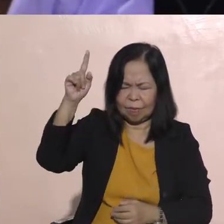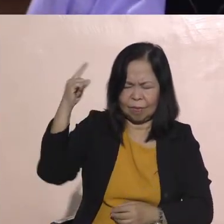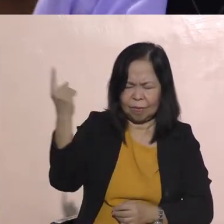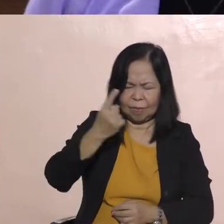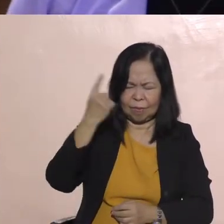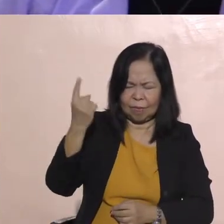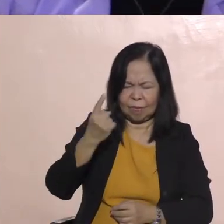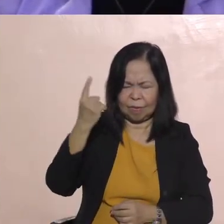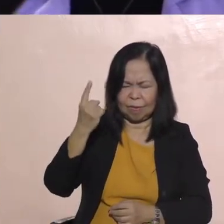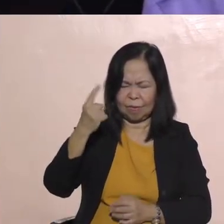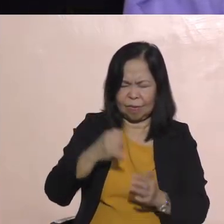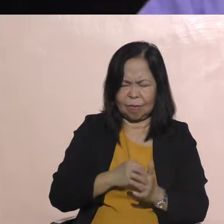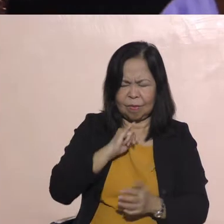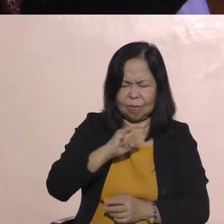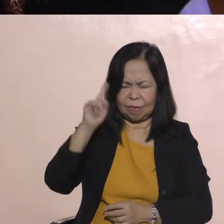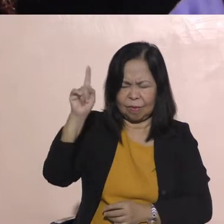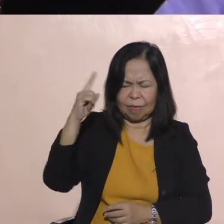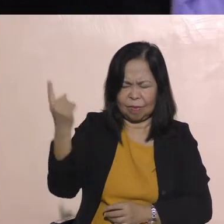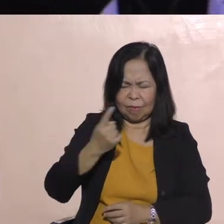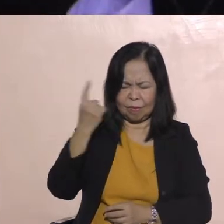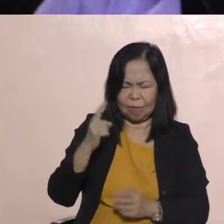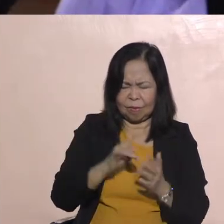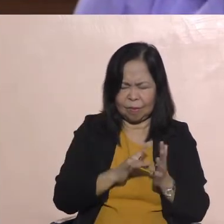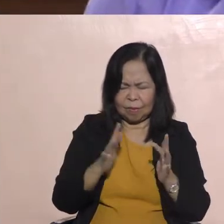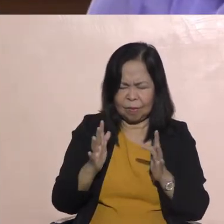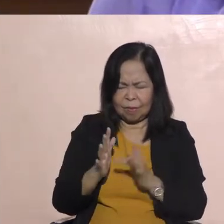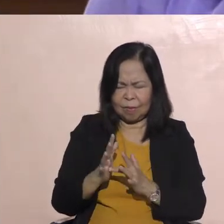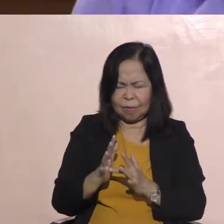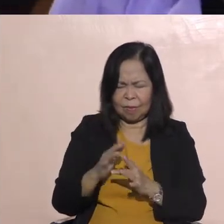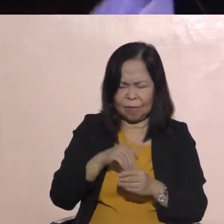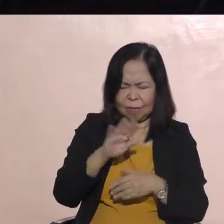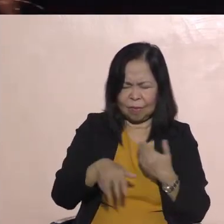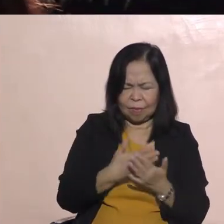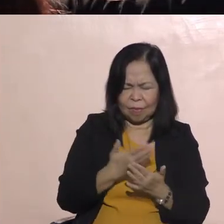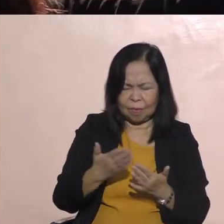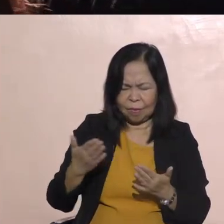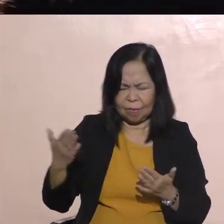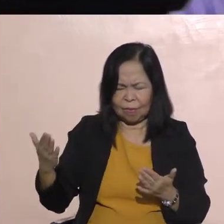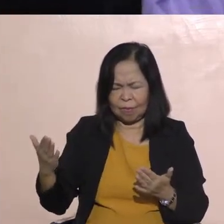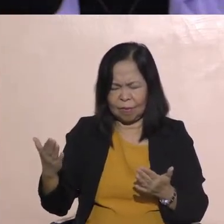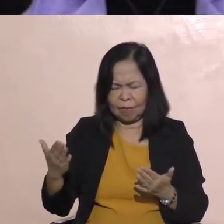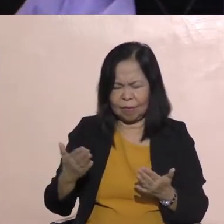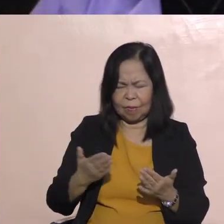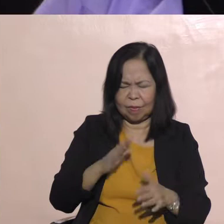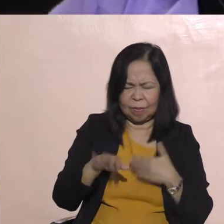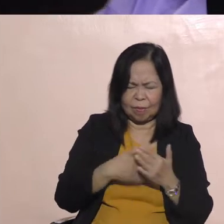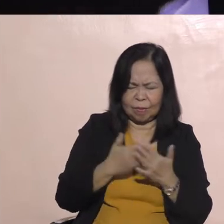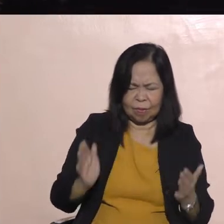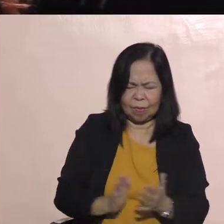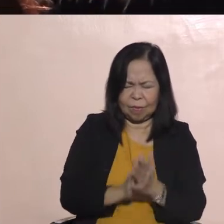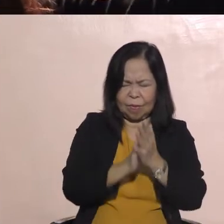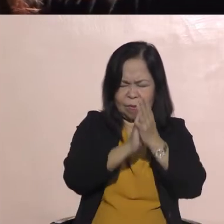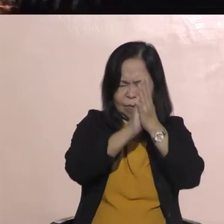alone, O God, and it is you alone, Jesus. And all these things, O God, all the